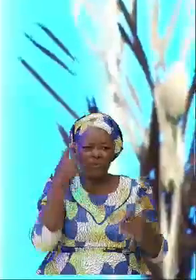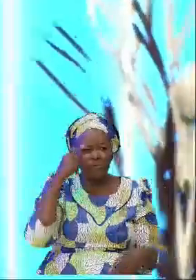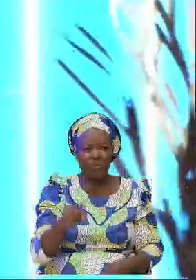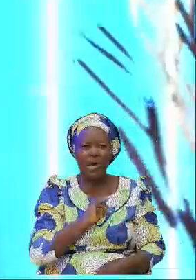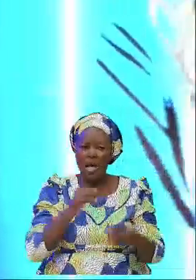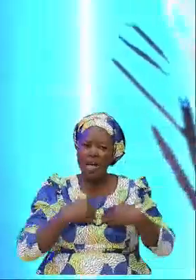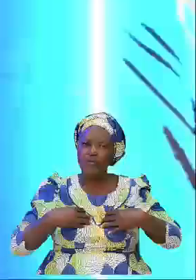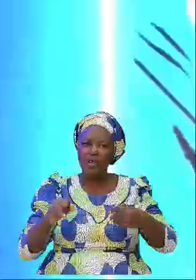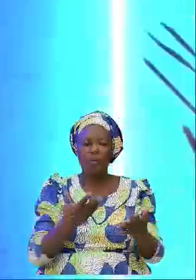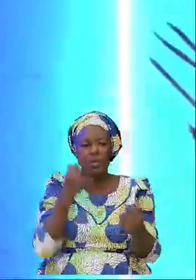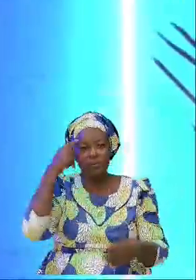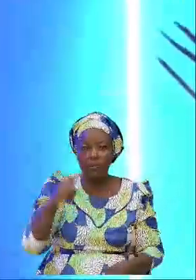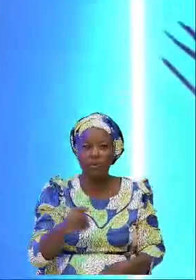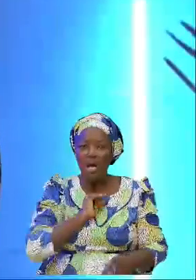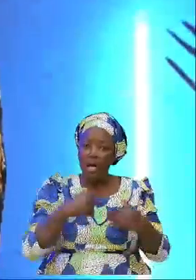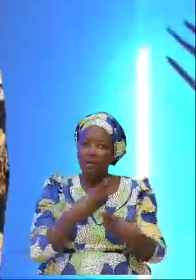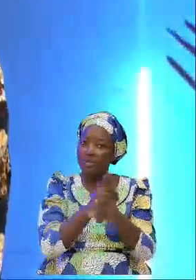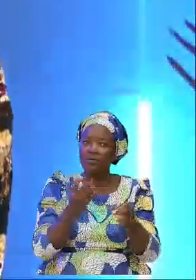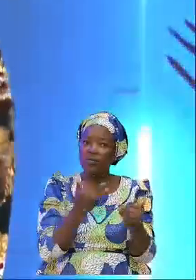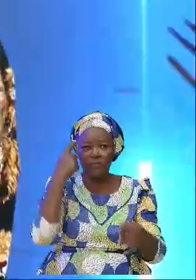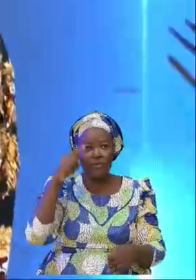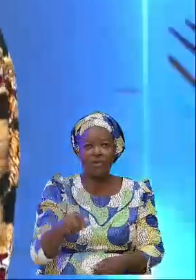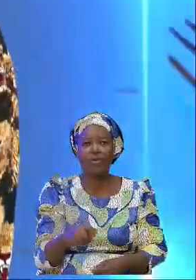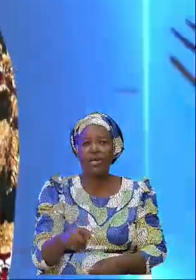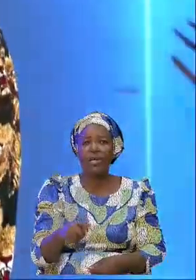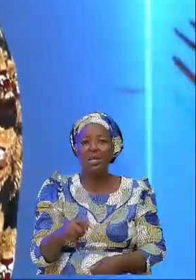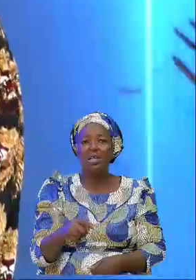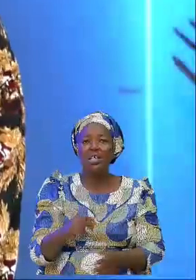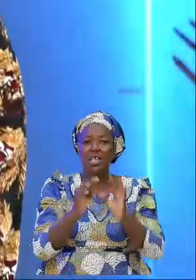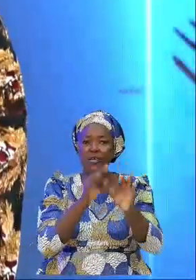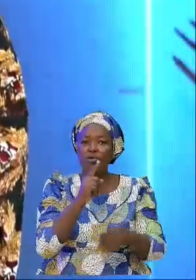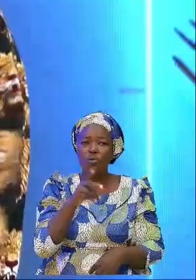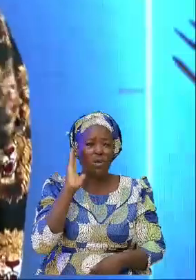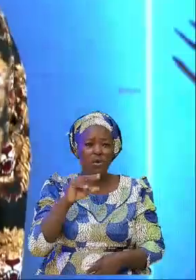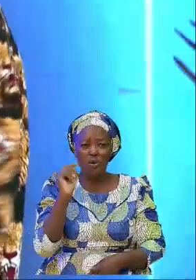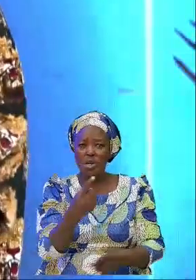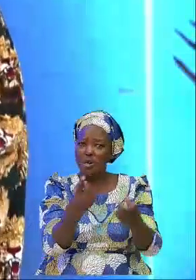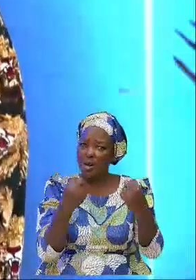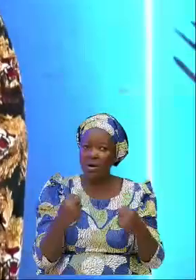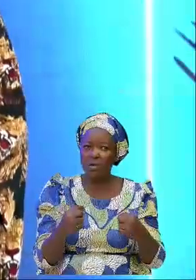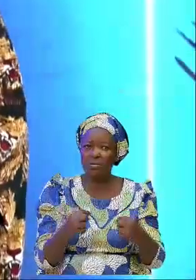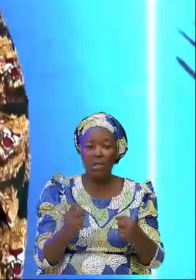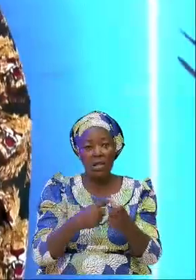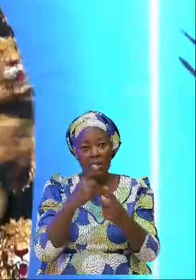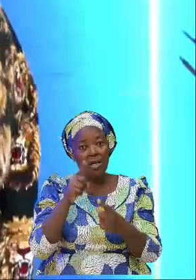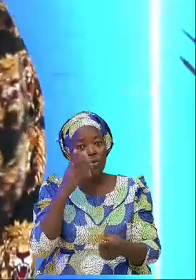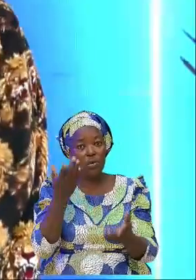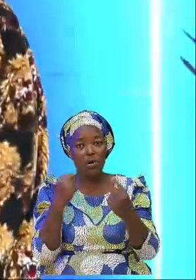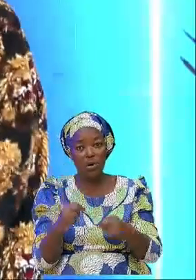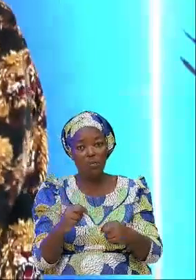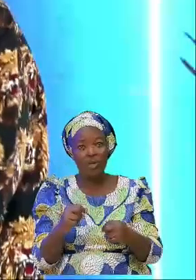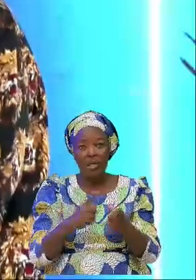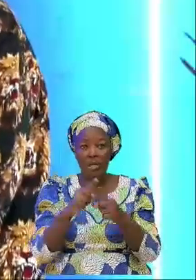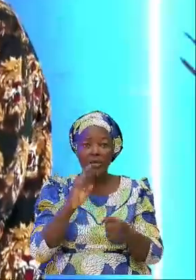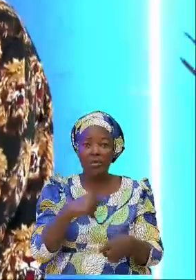it? I have salvation waiting for you. I have healing waiting for you. I have deliverance waiting for you. If you